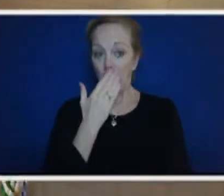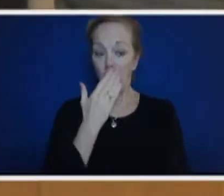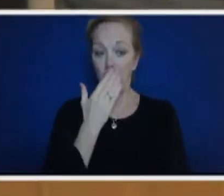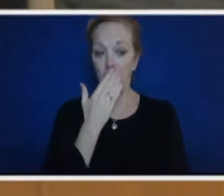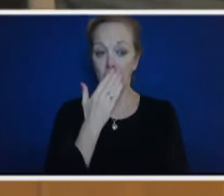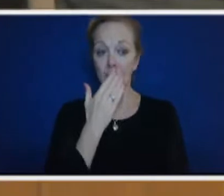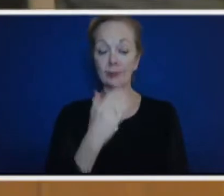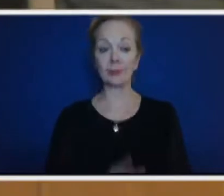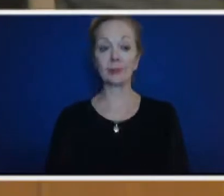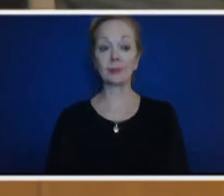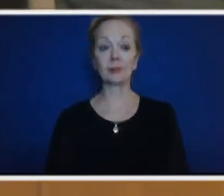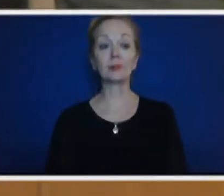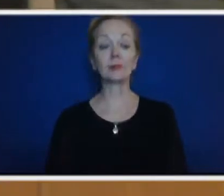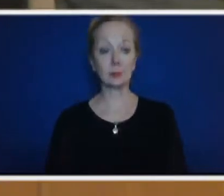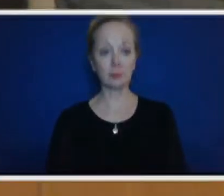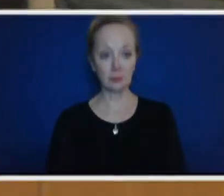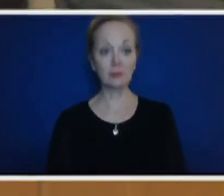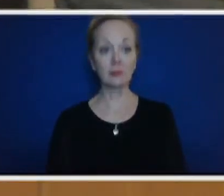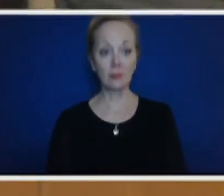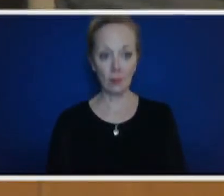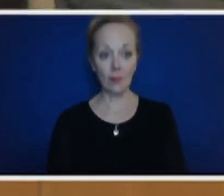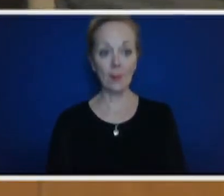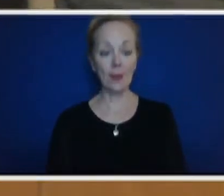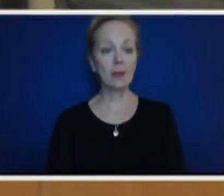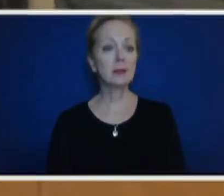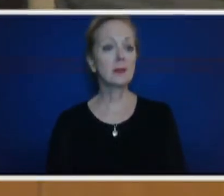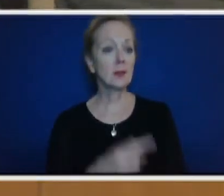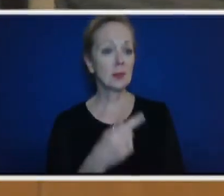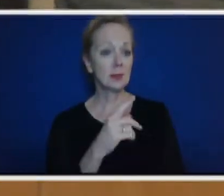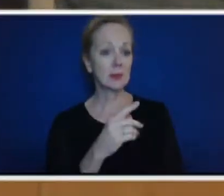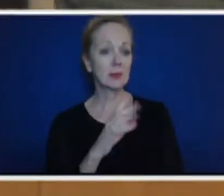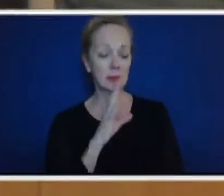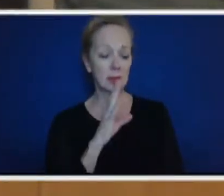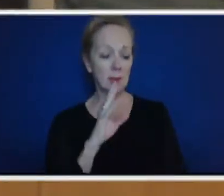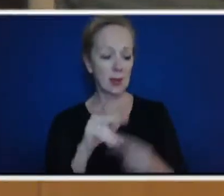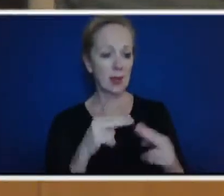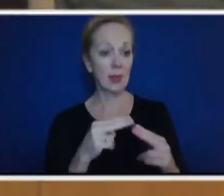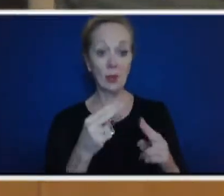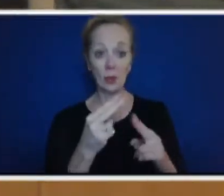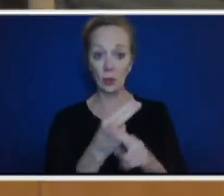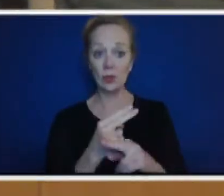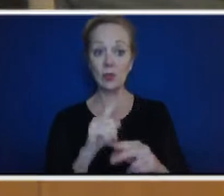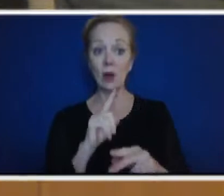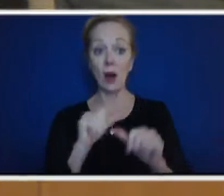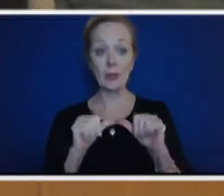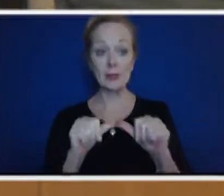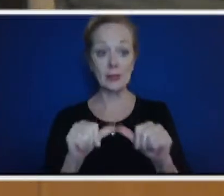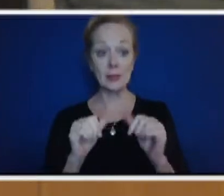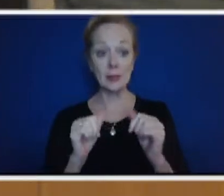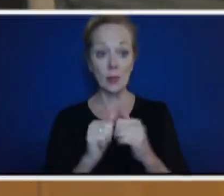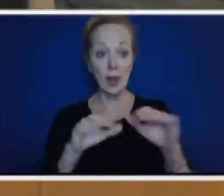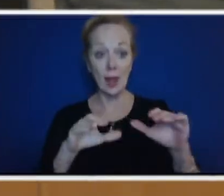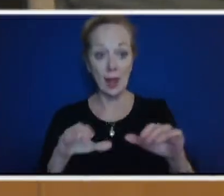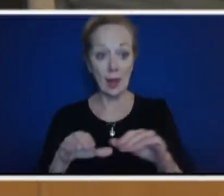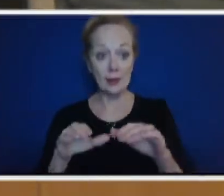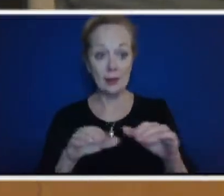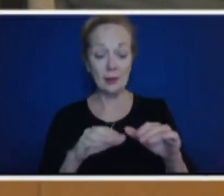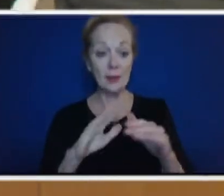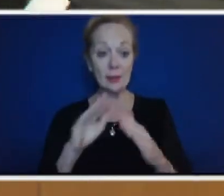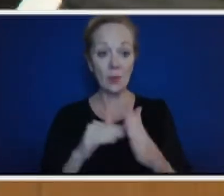Certainly, yeah. As we mentioned, the uses are consistent with an activity center, with the mixed-use